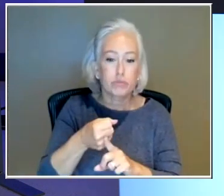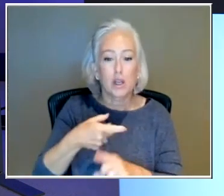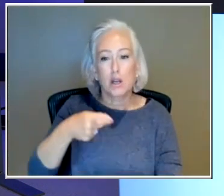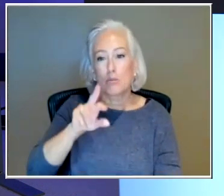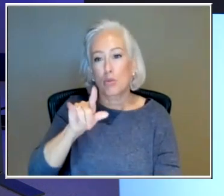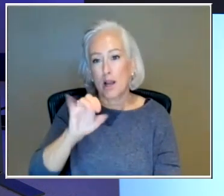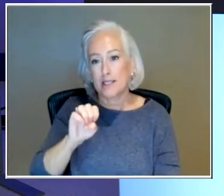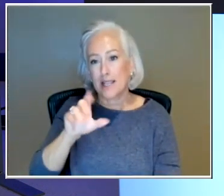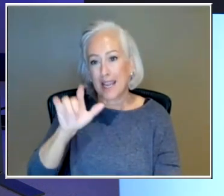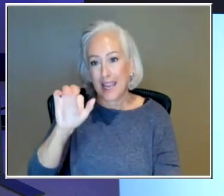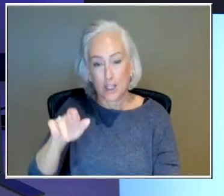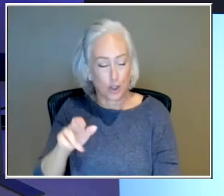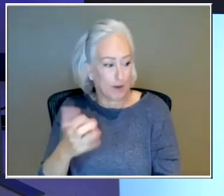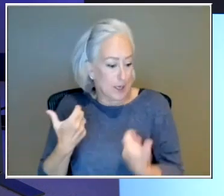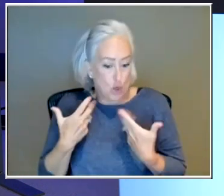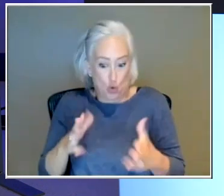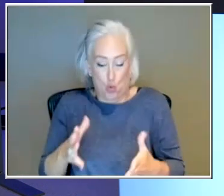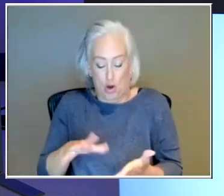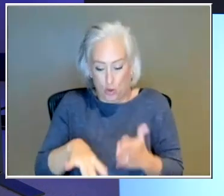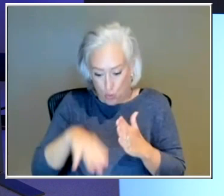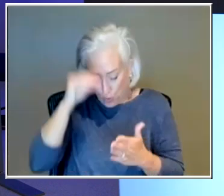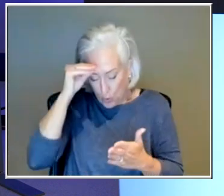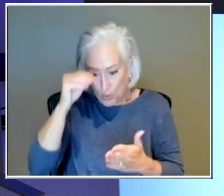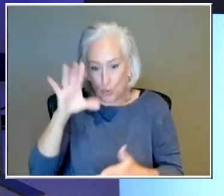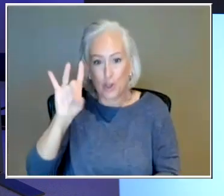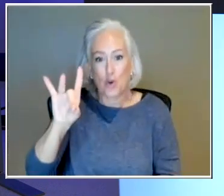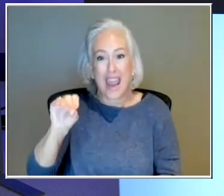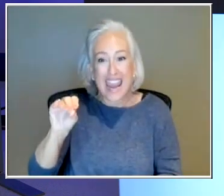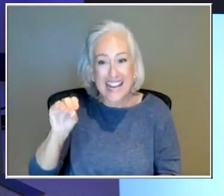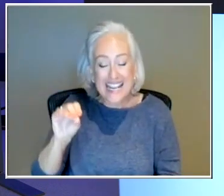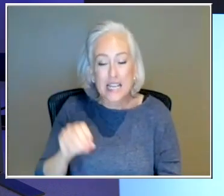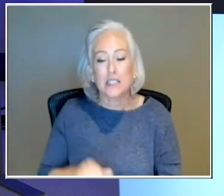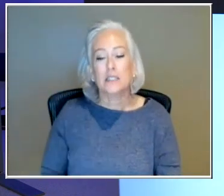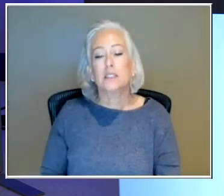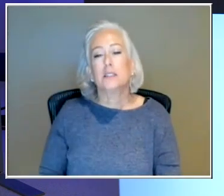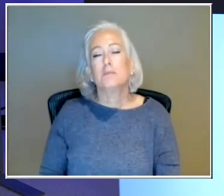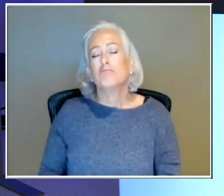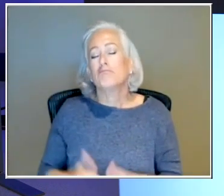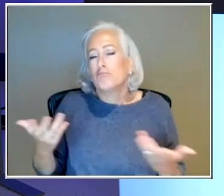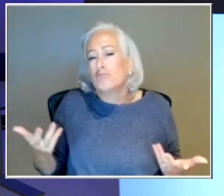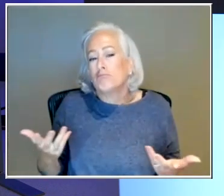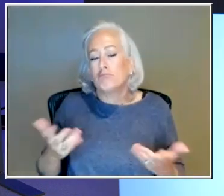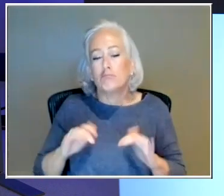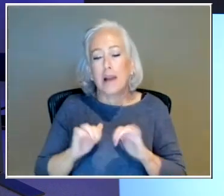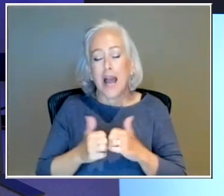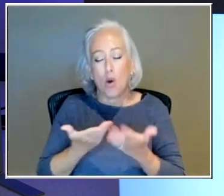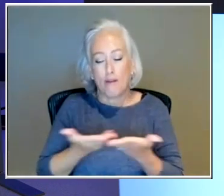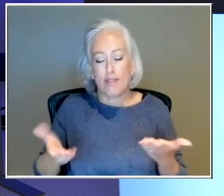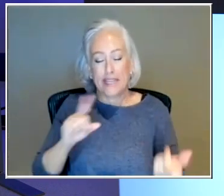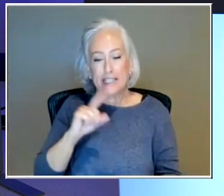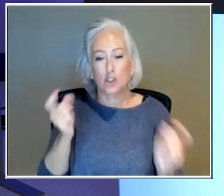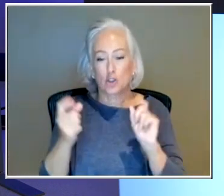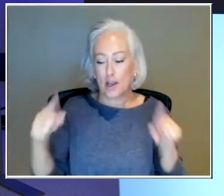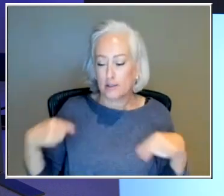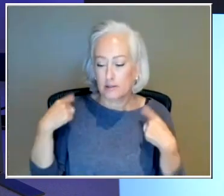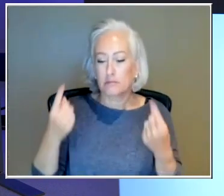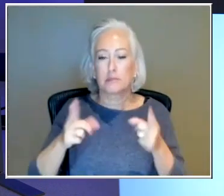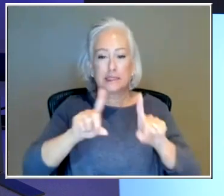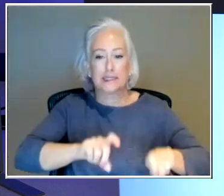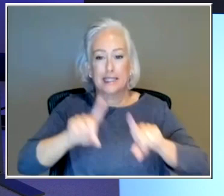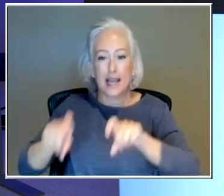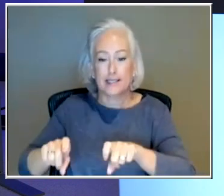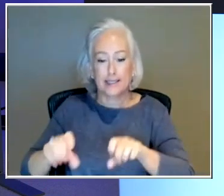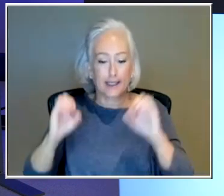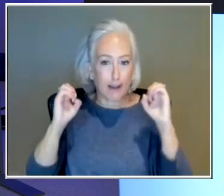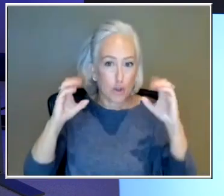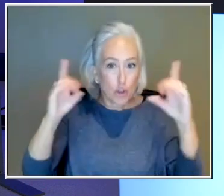old you have prostate cancer when it's too late. How have things changed, I guess, with this testing and just the education of it